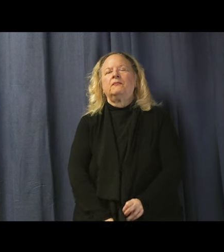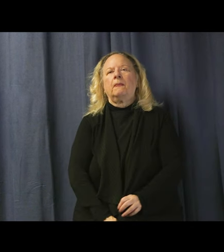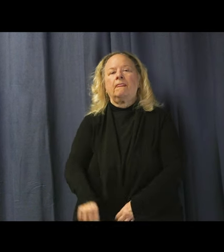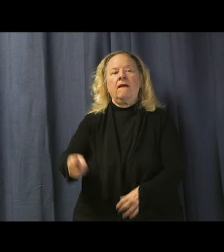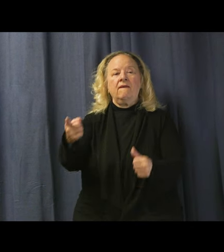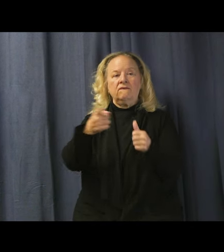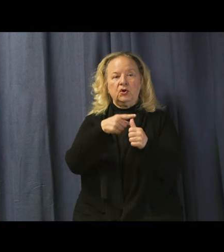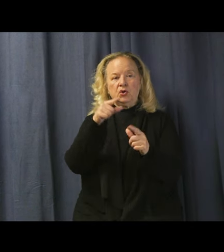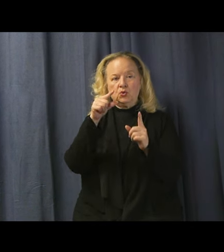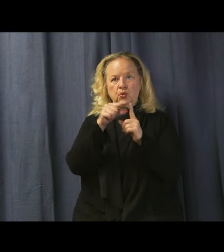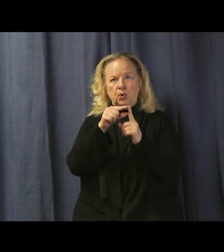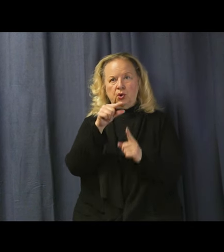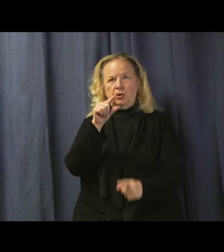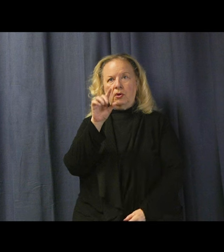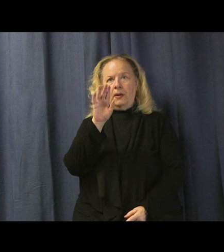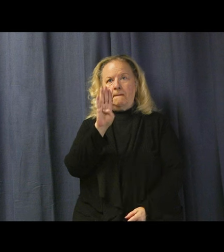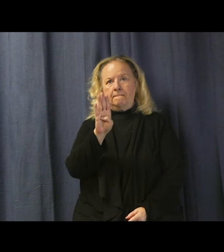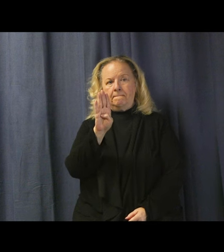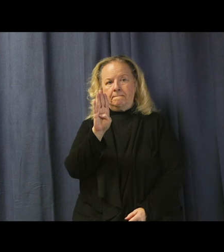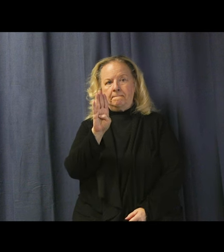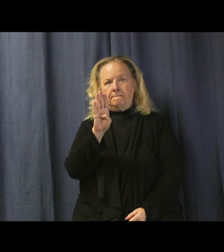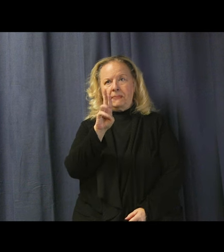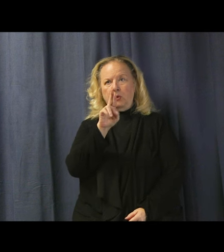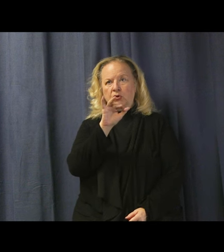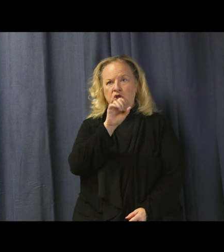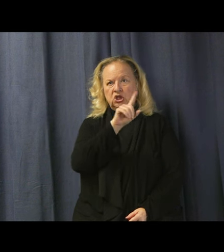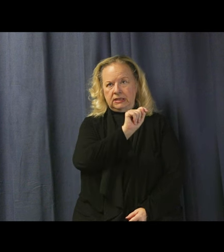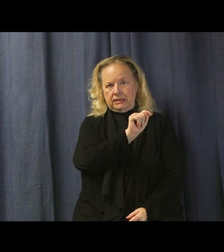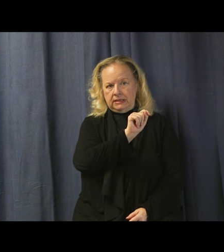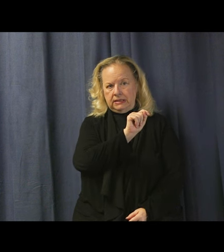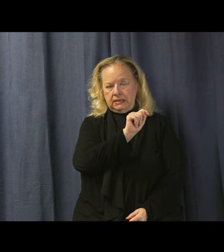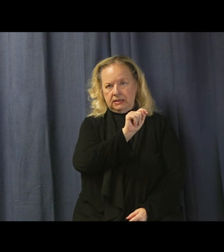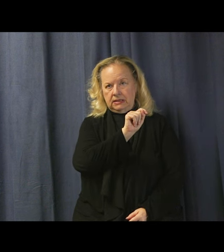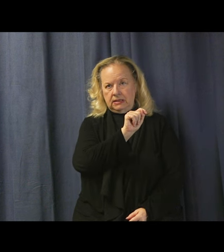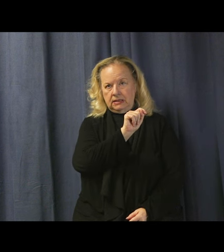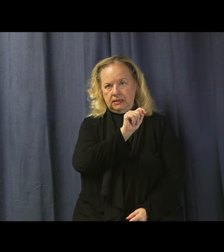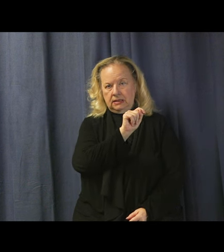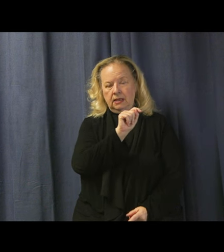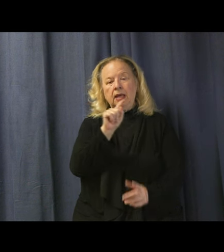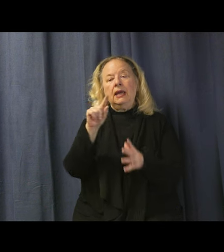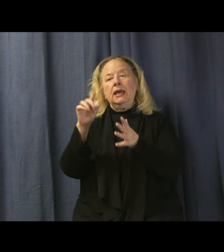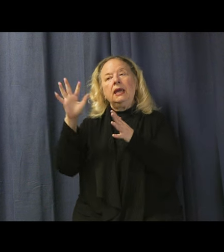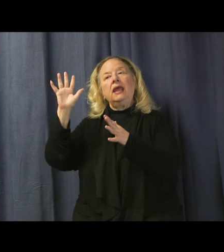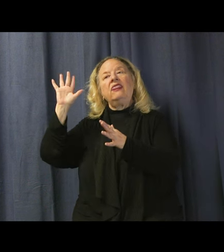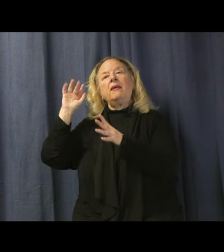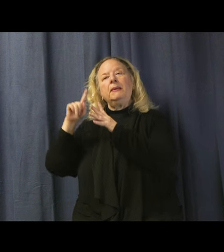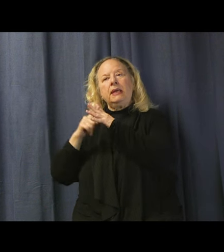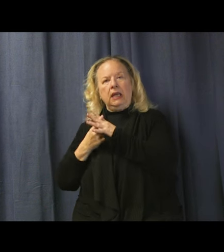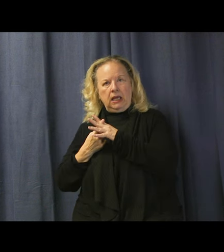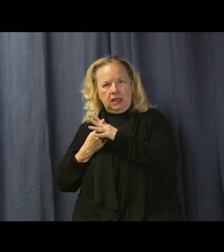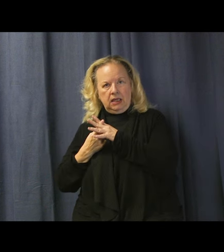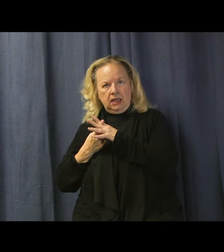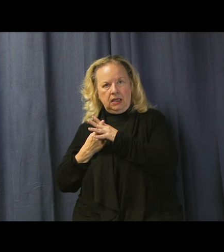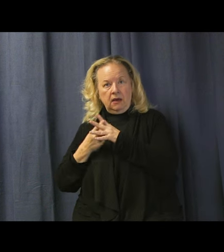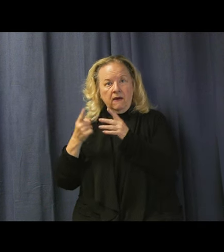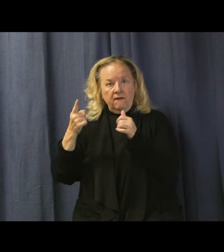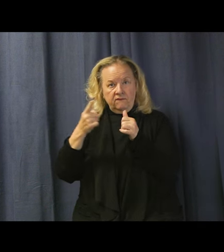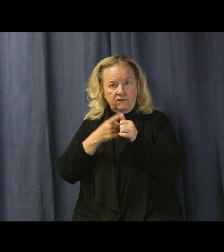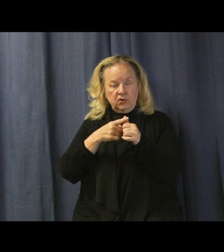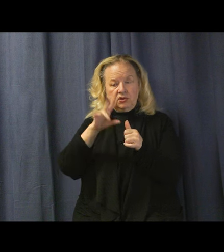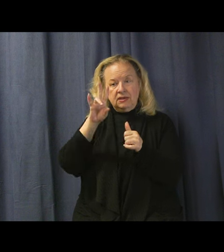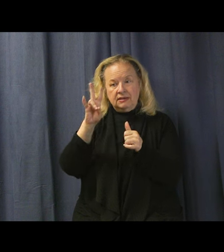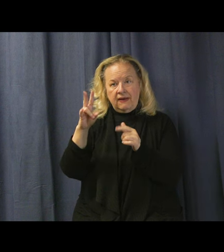first word is Bereshit. Say Bereshit. Okay, I want you to remember, that's in the beginning. So here is the first